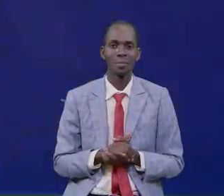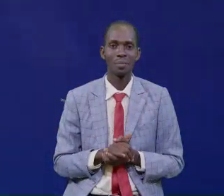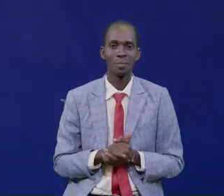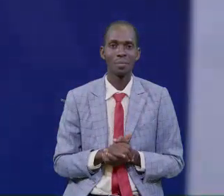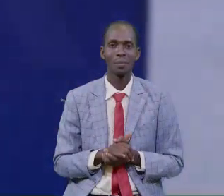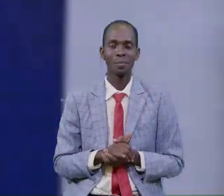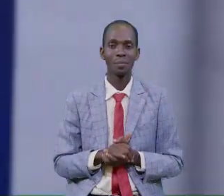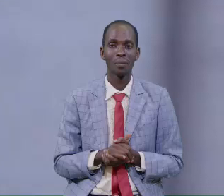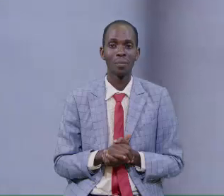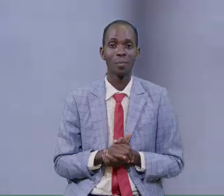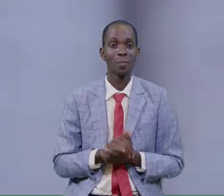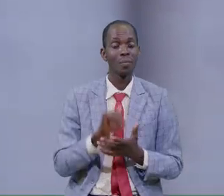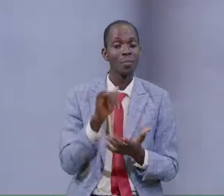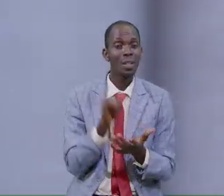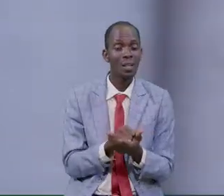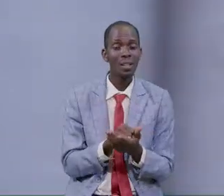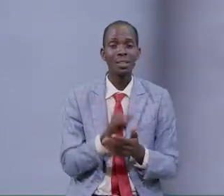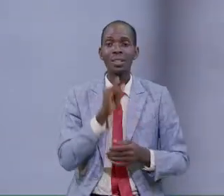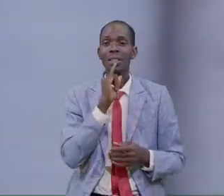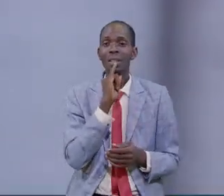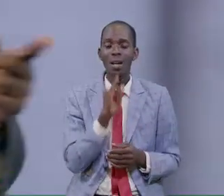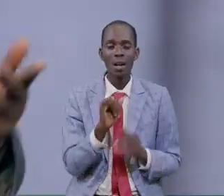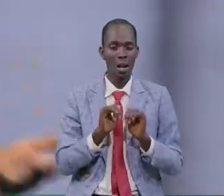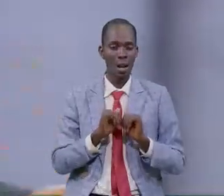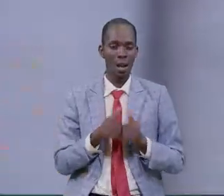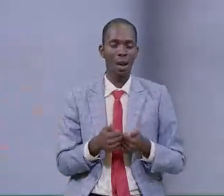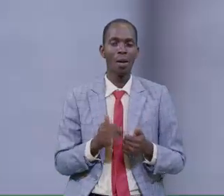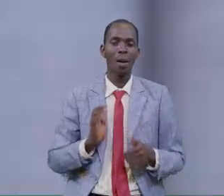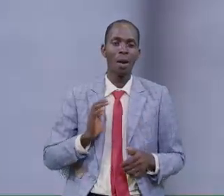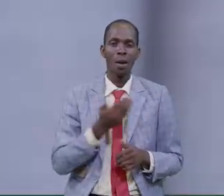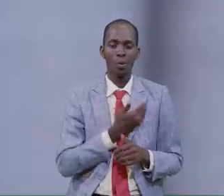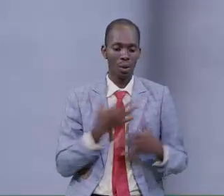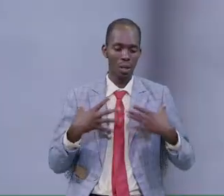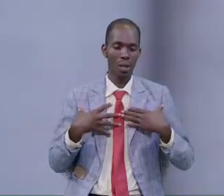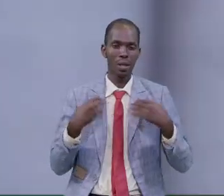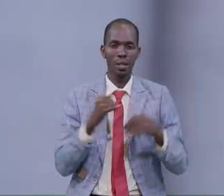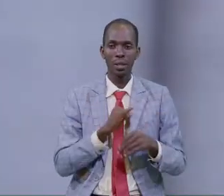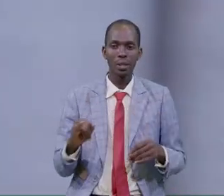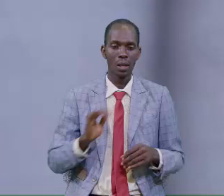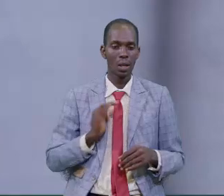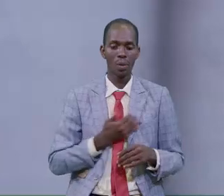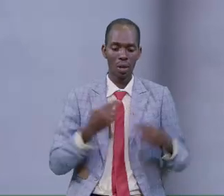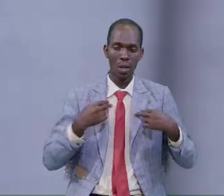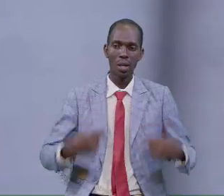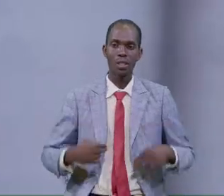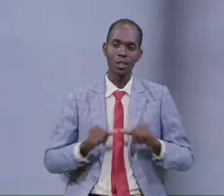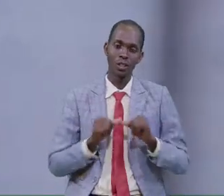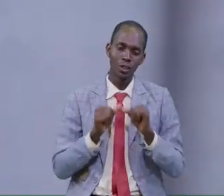That is how our healing, our health, continues.